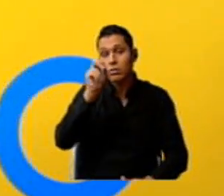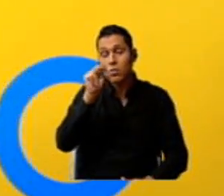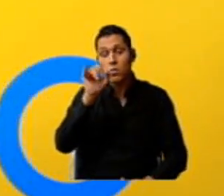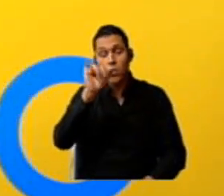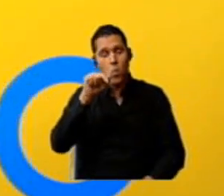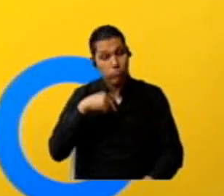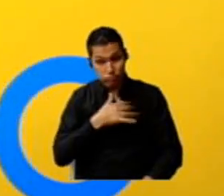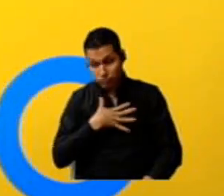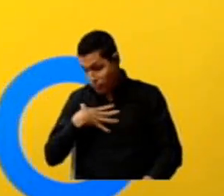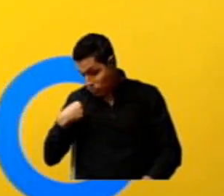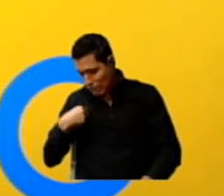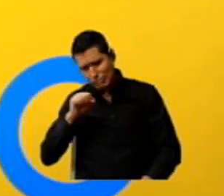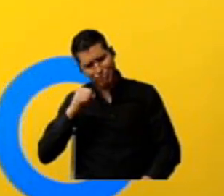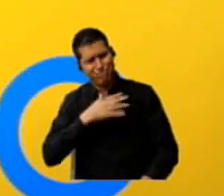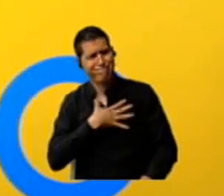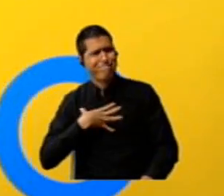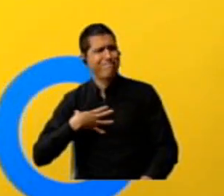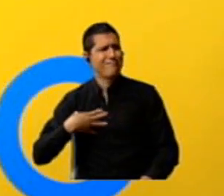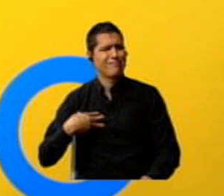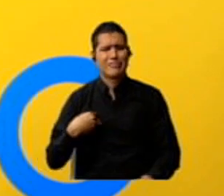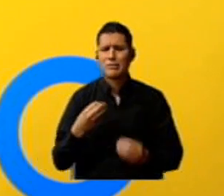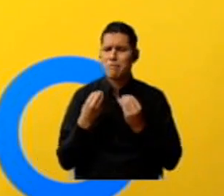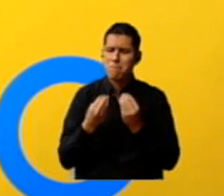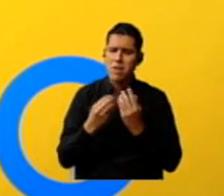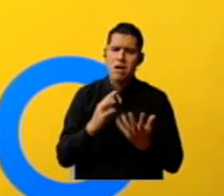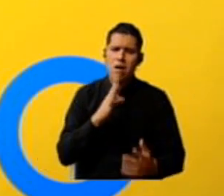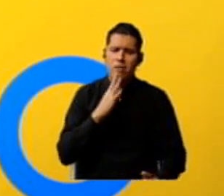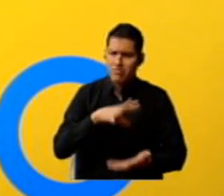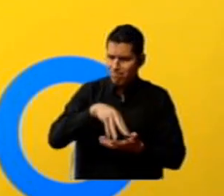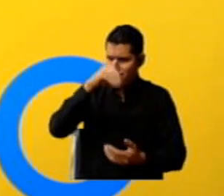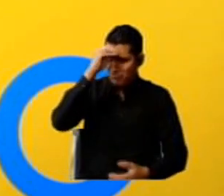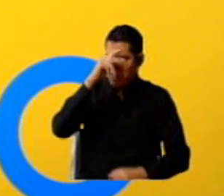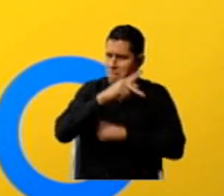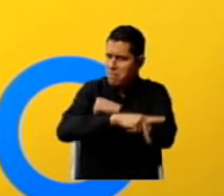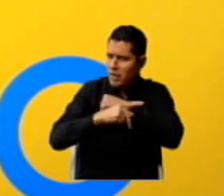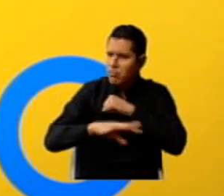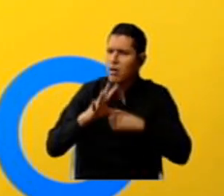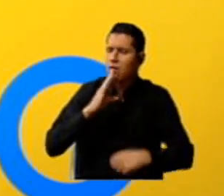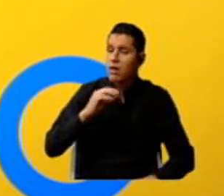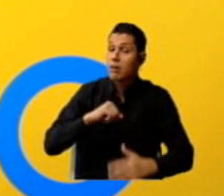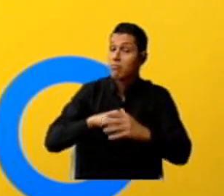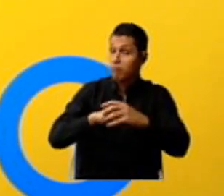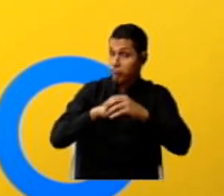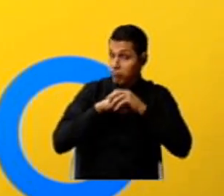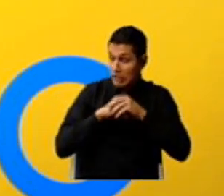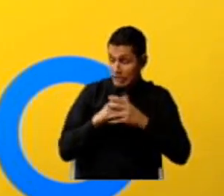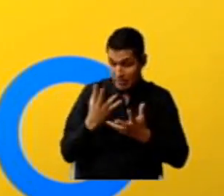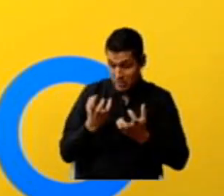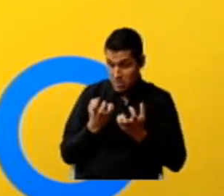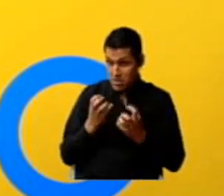like it. I want to learn more English-speaking countries. Do you want to learn more English-speaking countries?